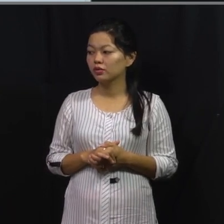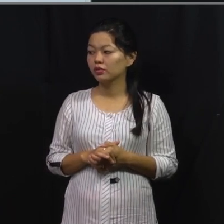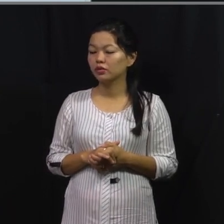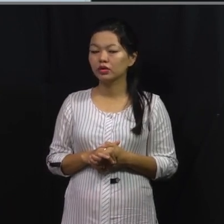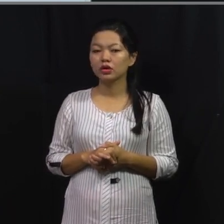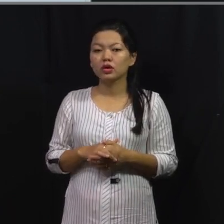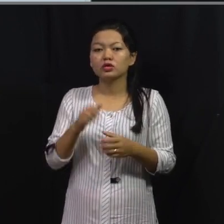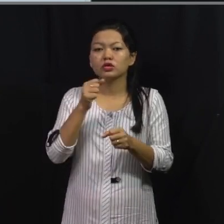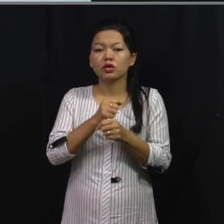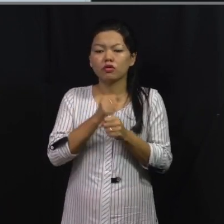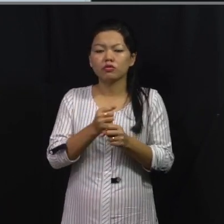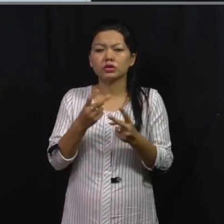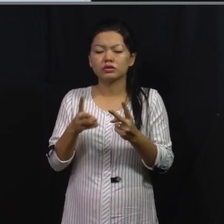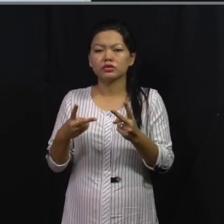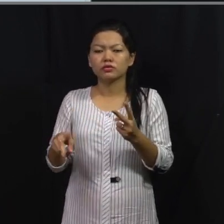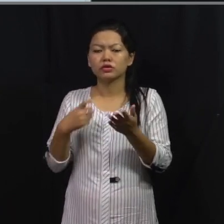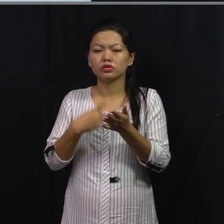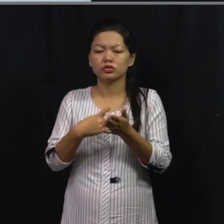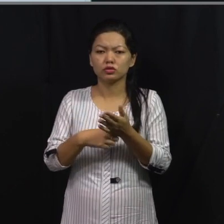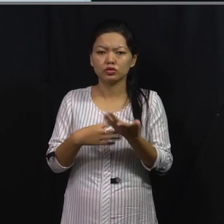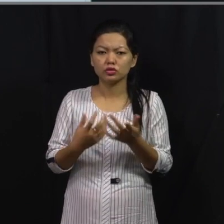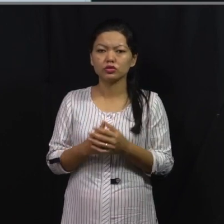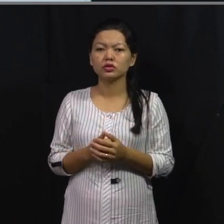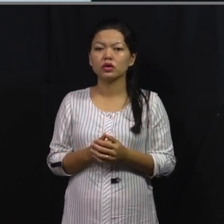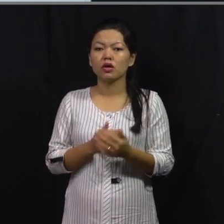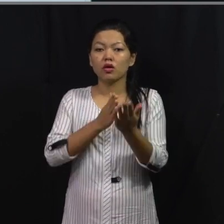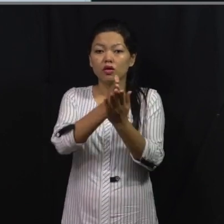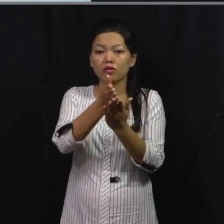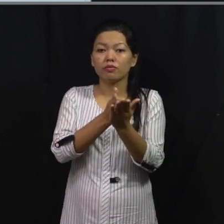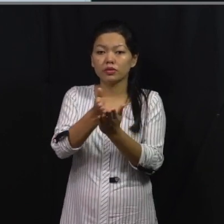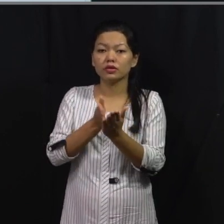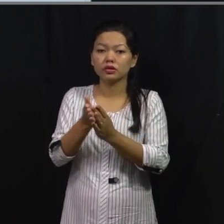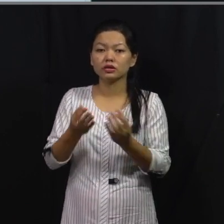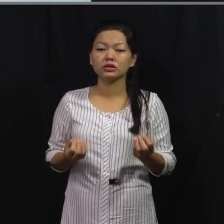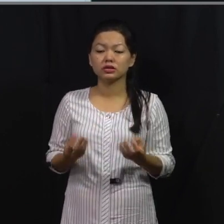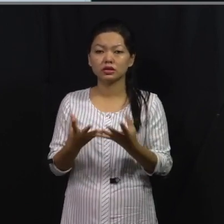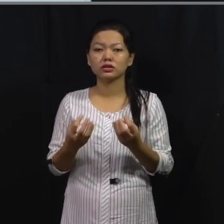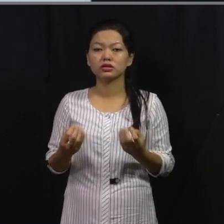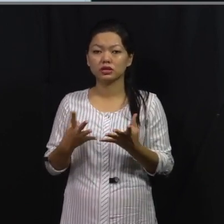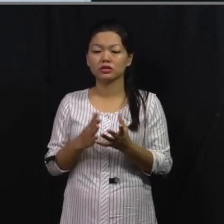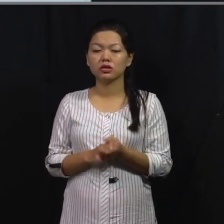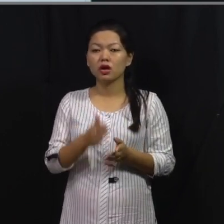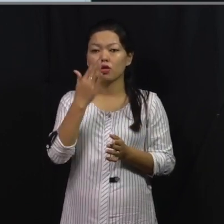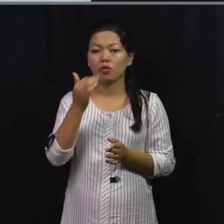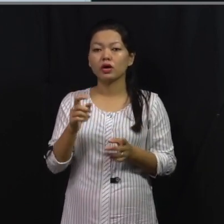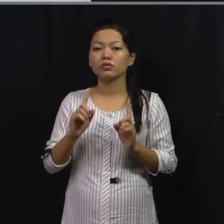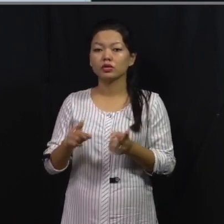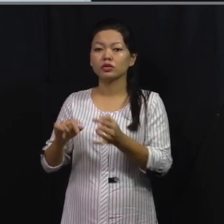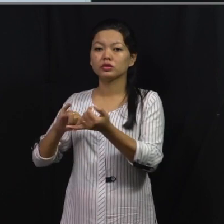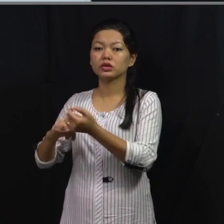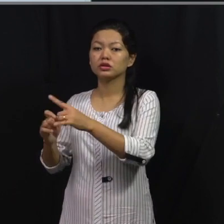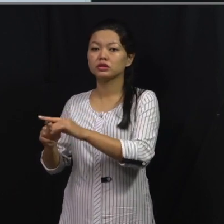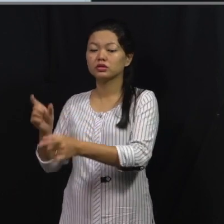also helps the scheduled castes, okay, in order to employ themselves, self-employment, okay, to encourage them. Now next is measures